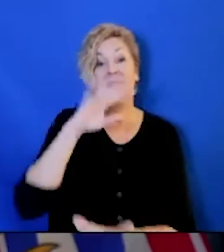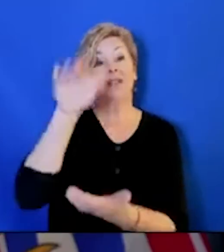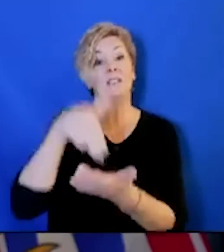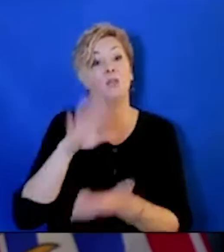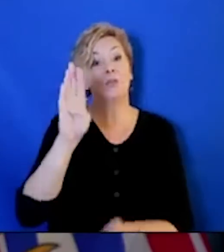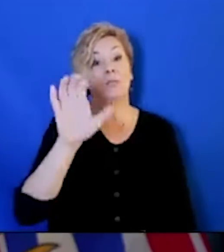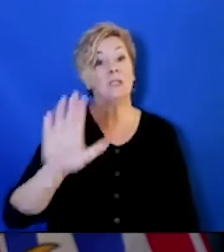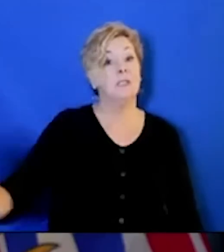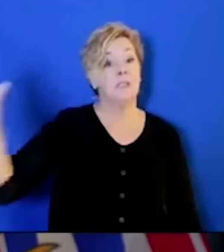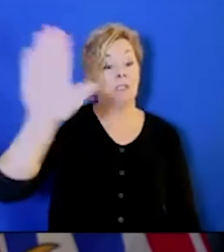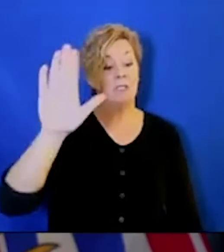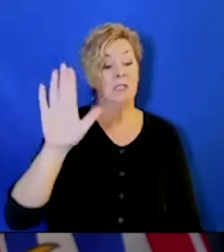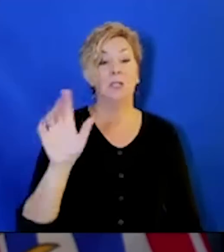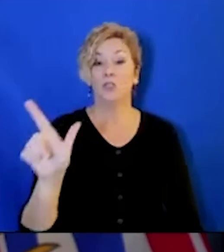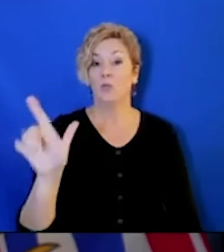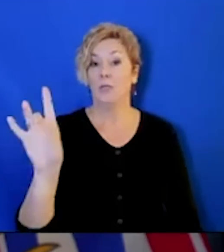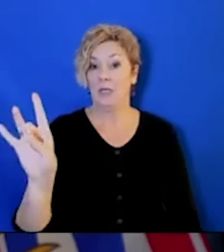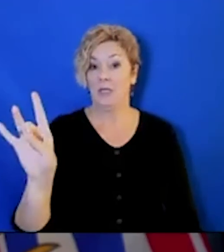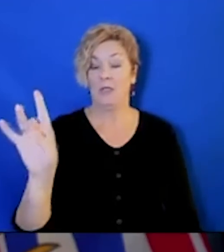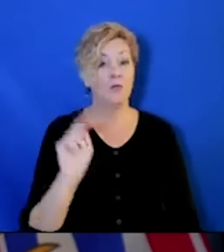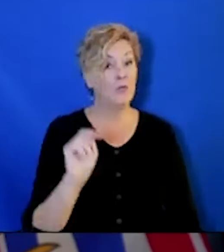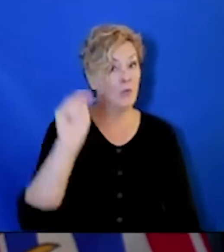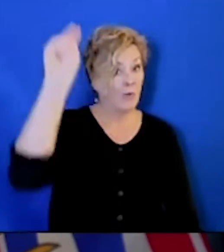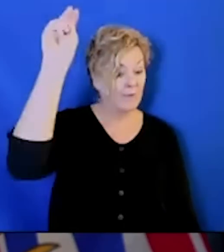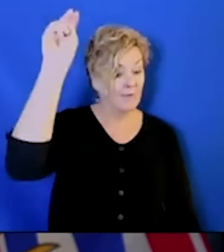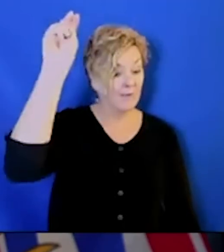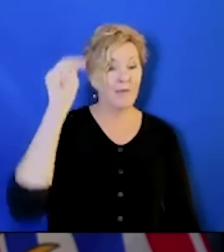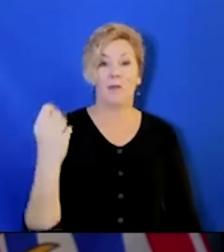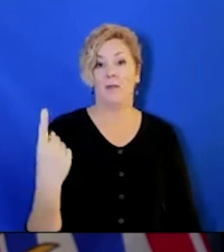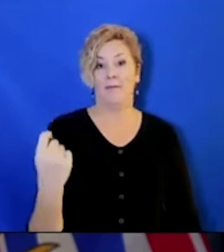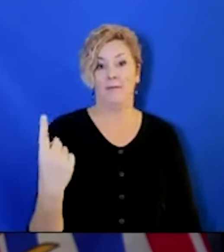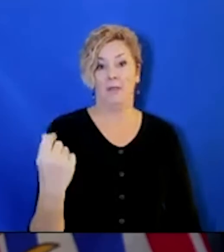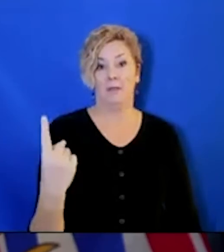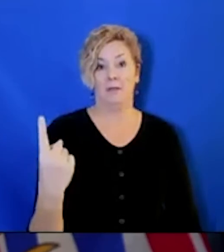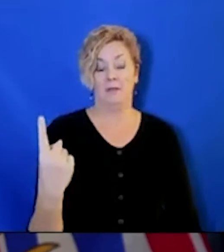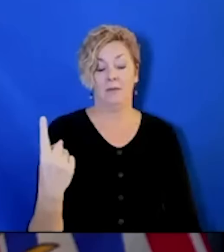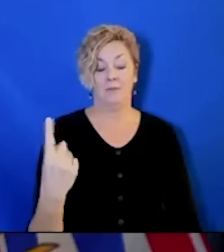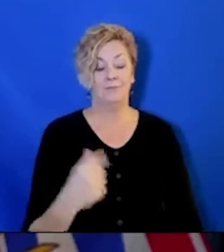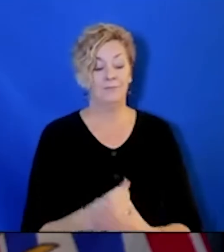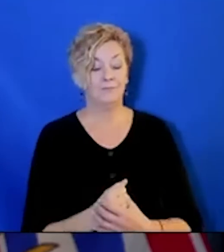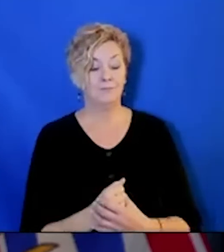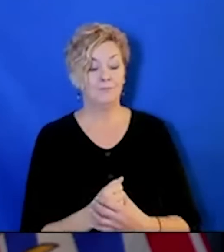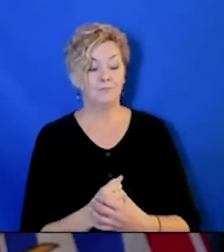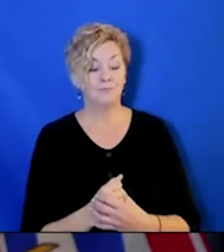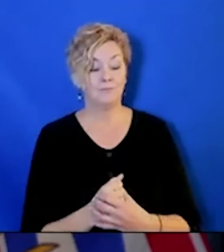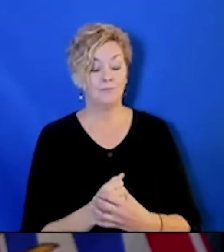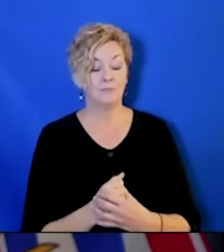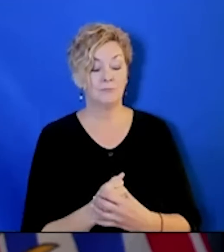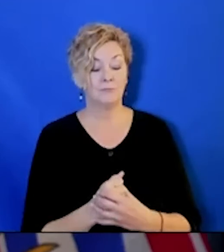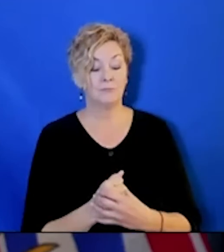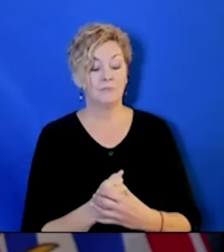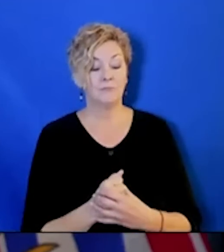Region, and 11 people in the Northern Health Region. We have no new cases in and people who normally reside outside of